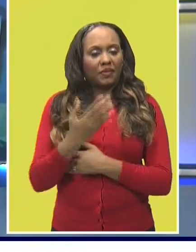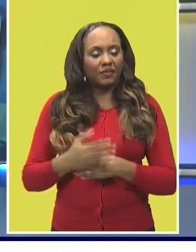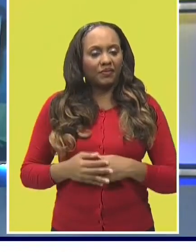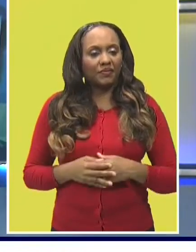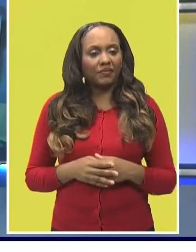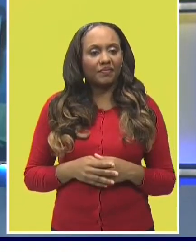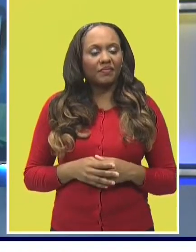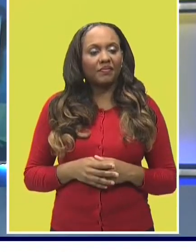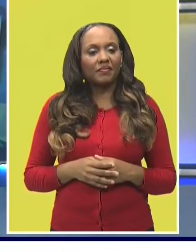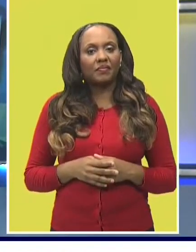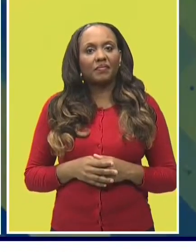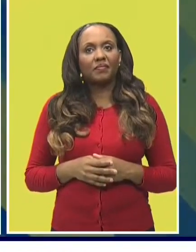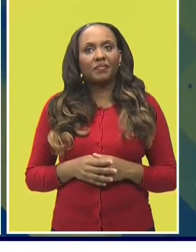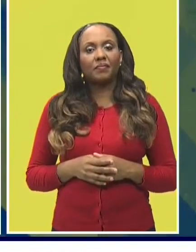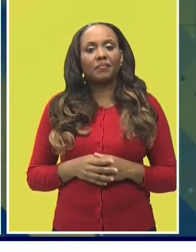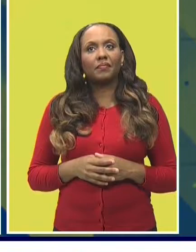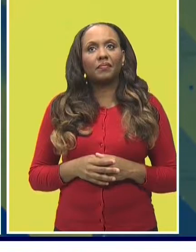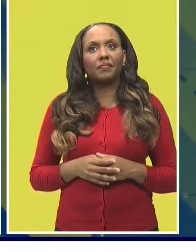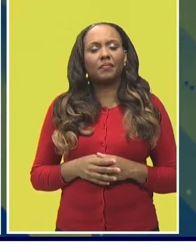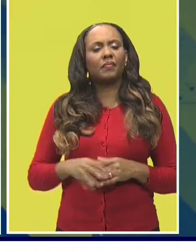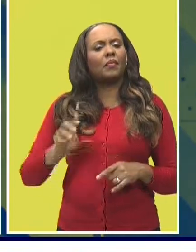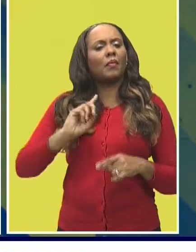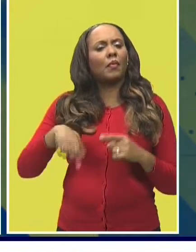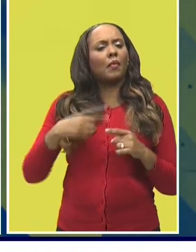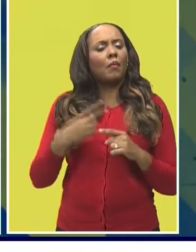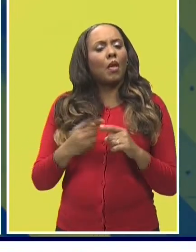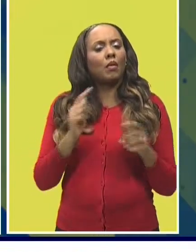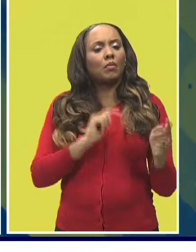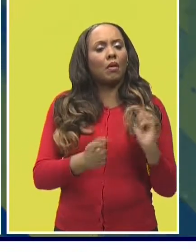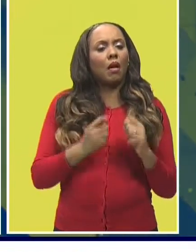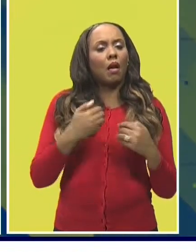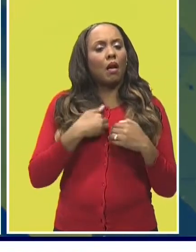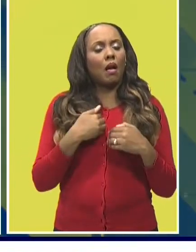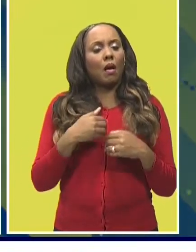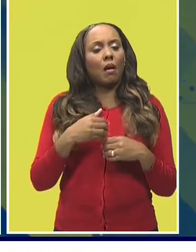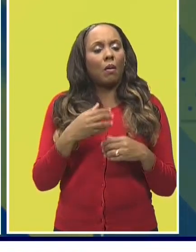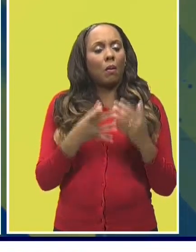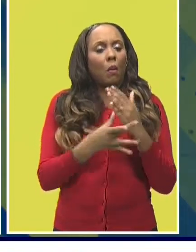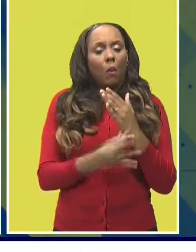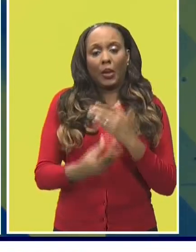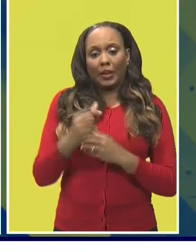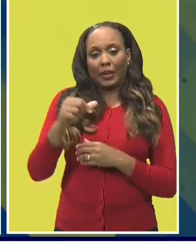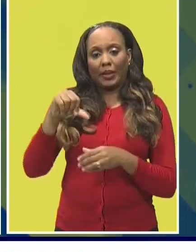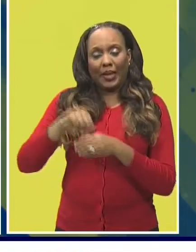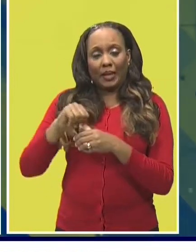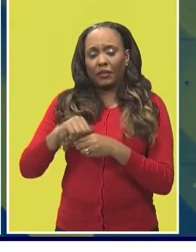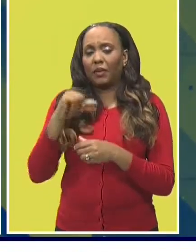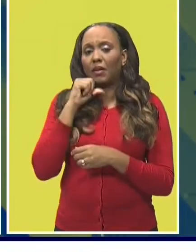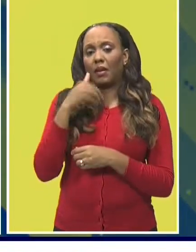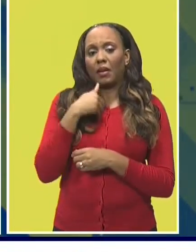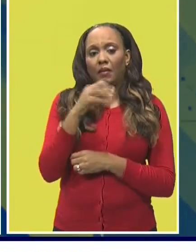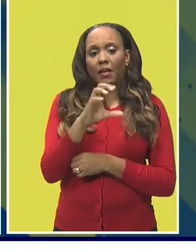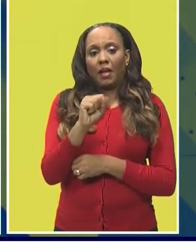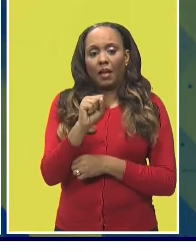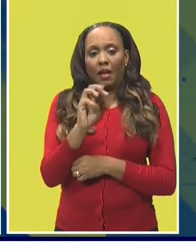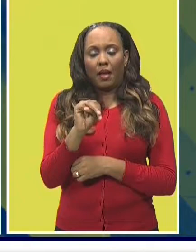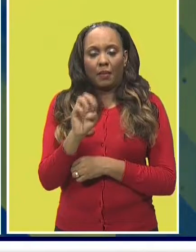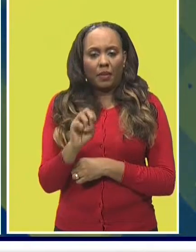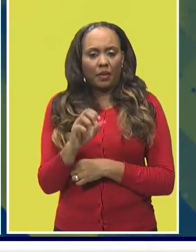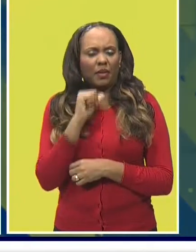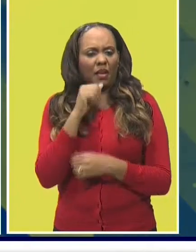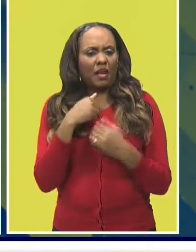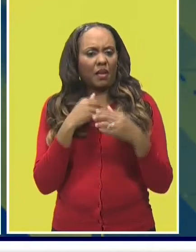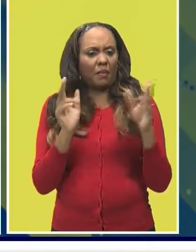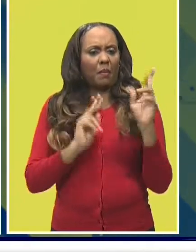Barbados. When we had the Trinidad oil and gas industry, we didn't have the CSME at that time. We didn't have the Skills National